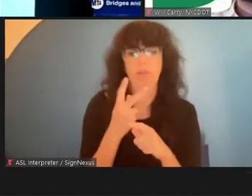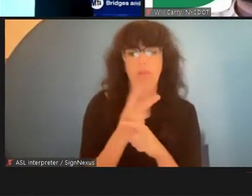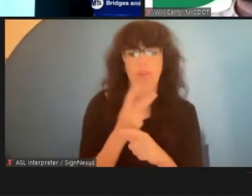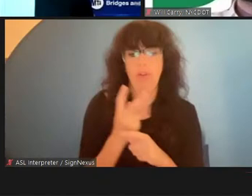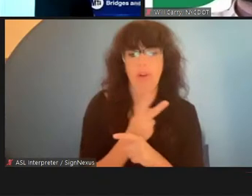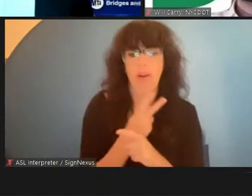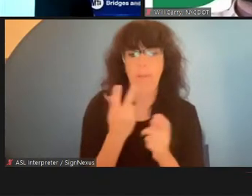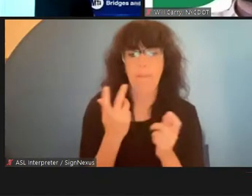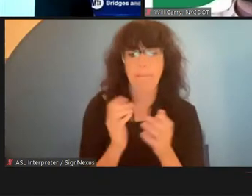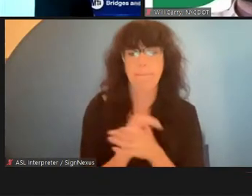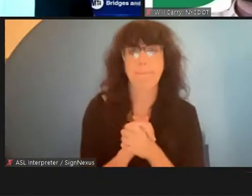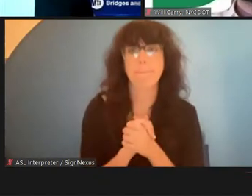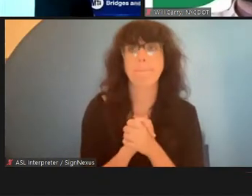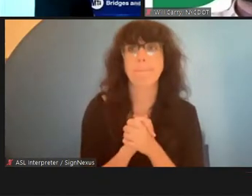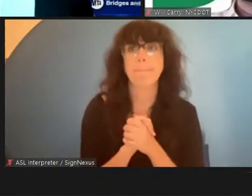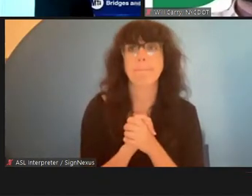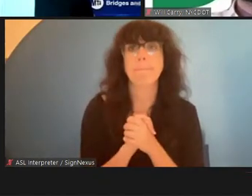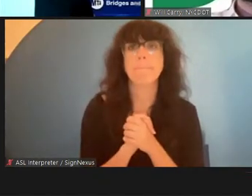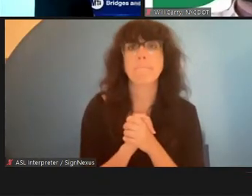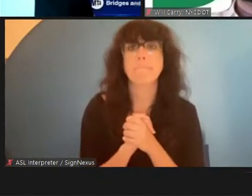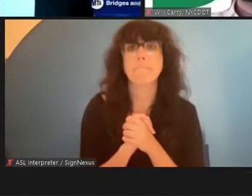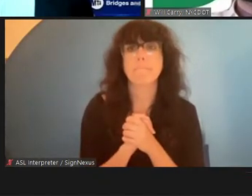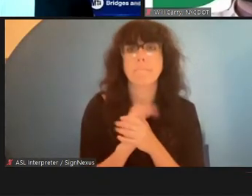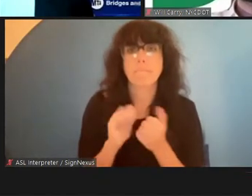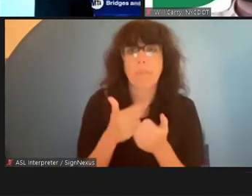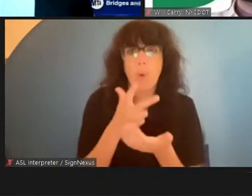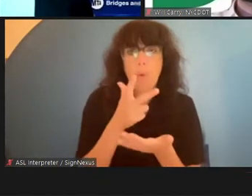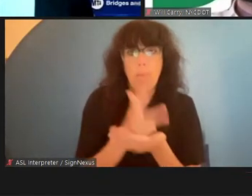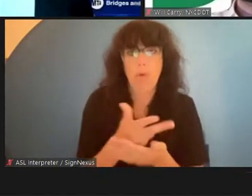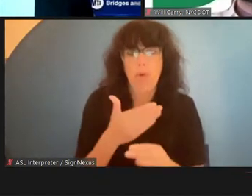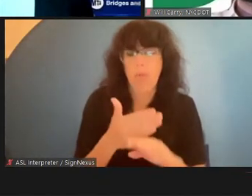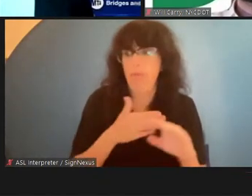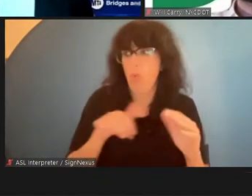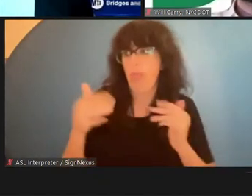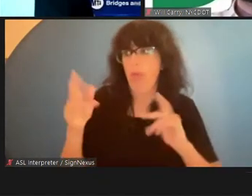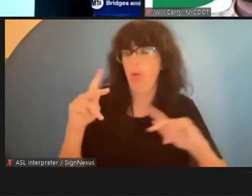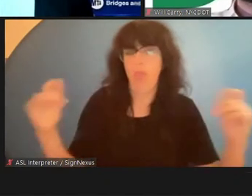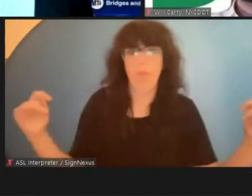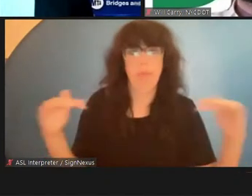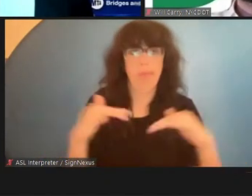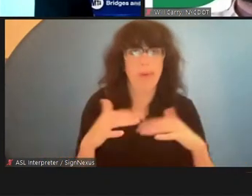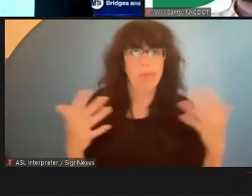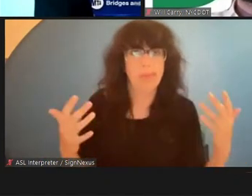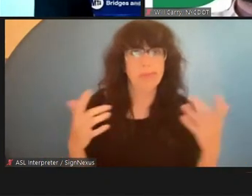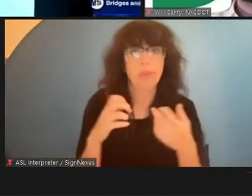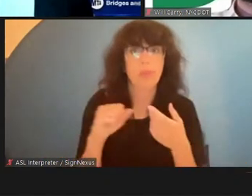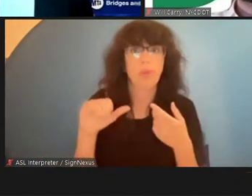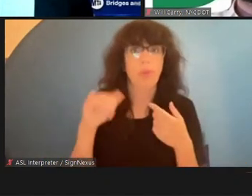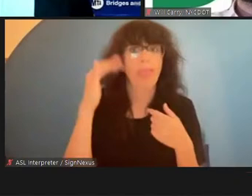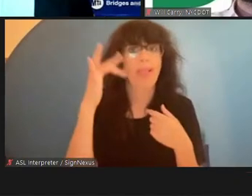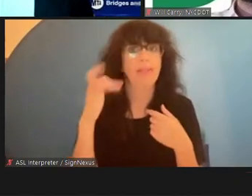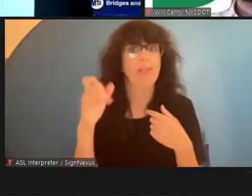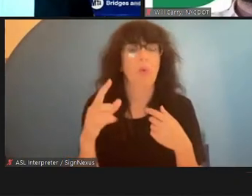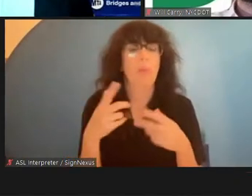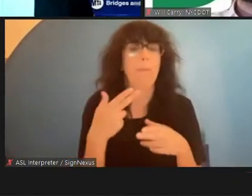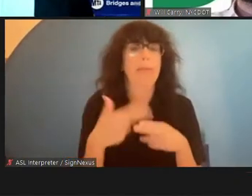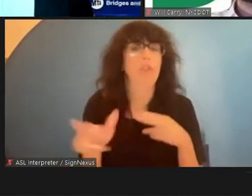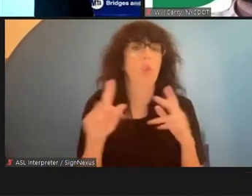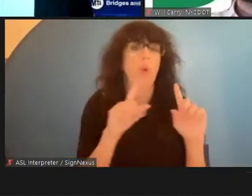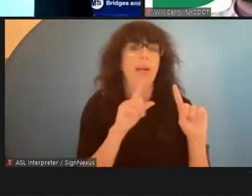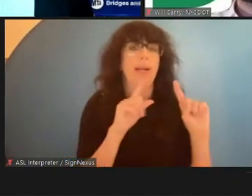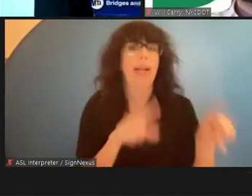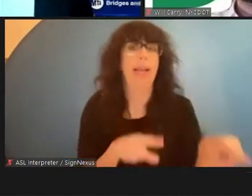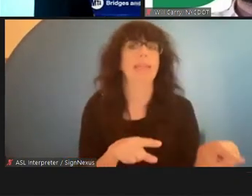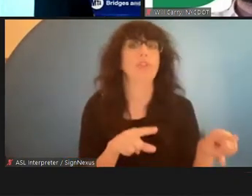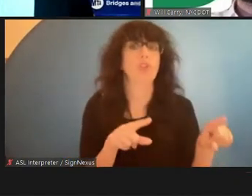here without having other people from other places to come and park so that's my very short answer or my